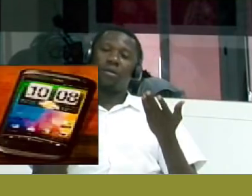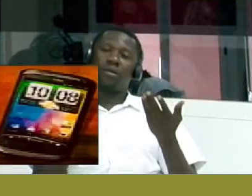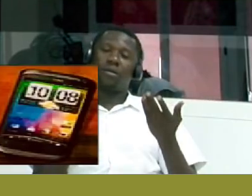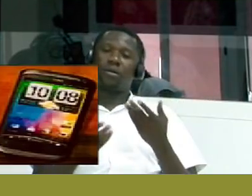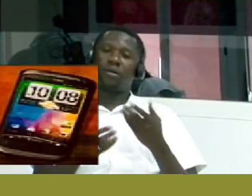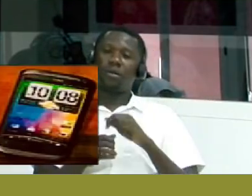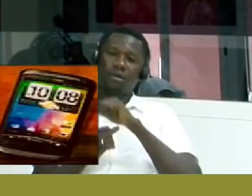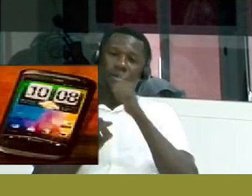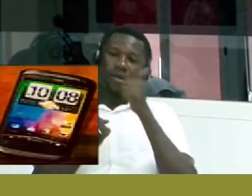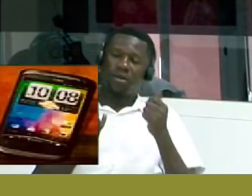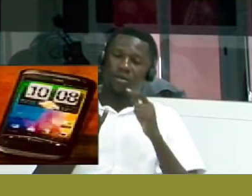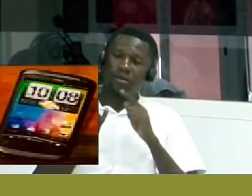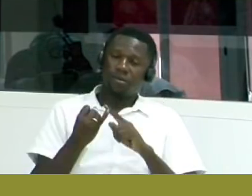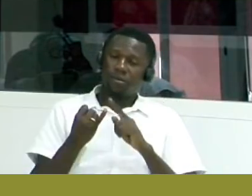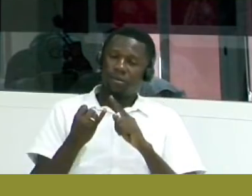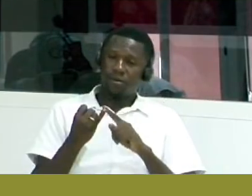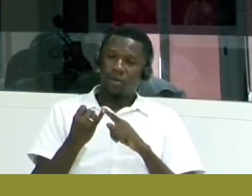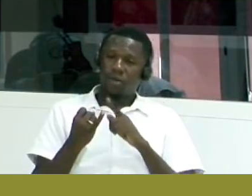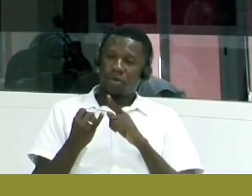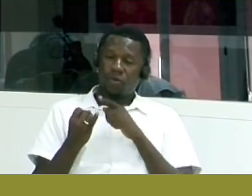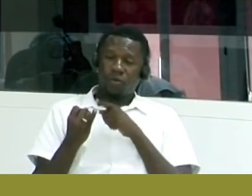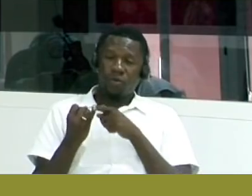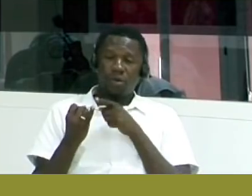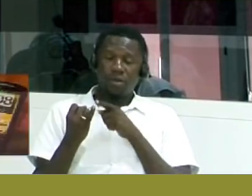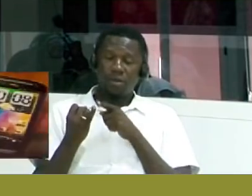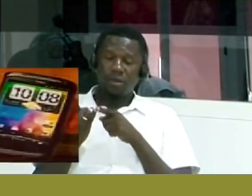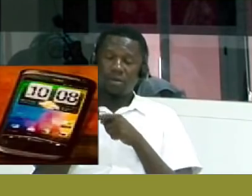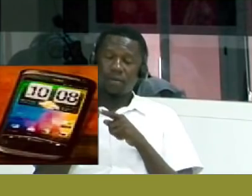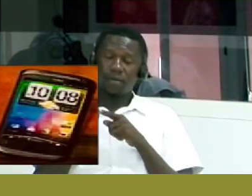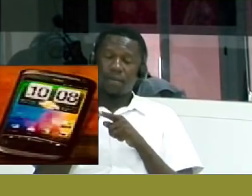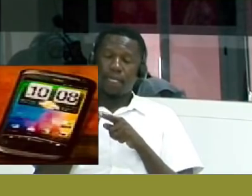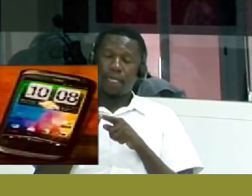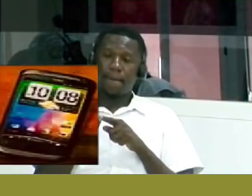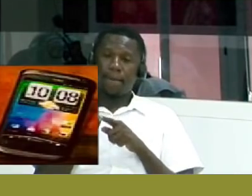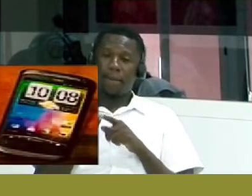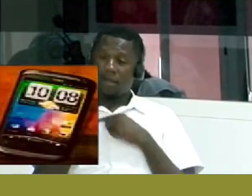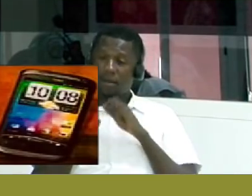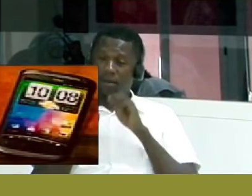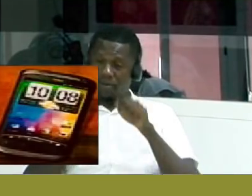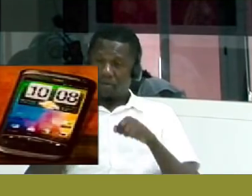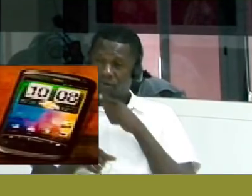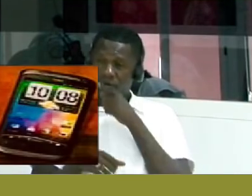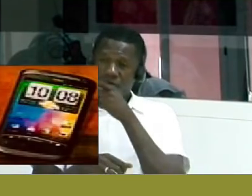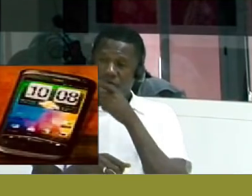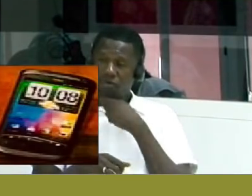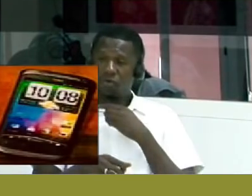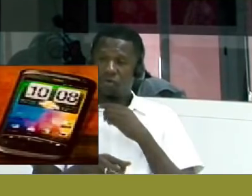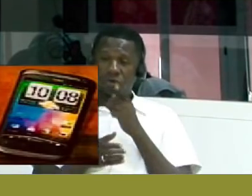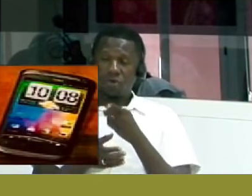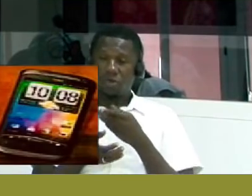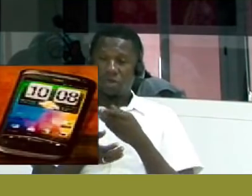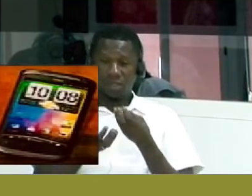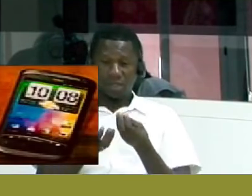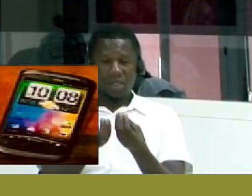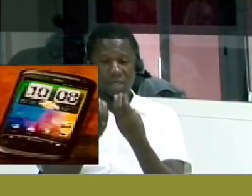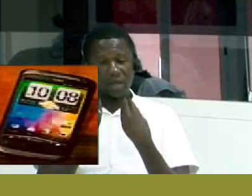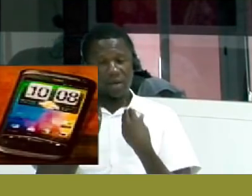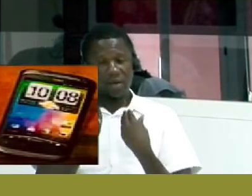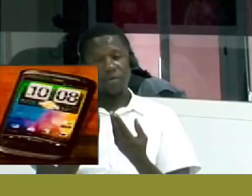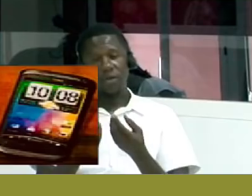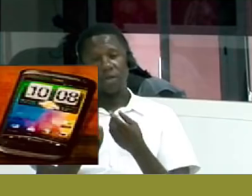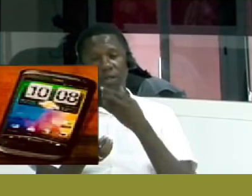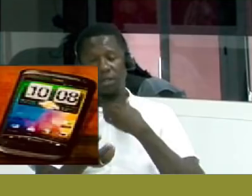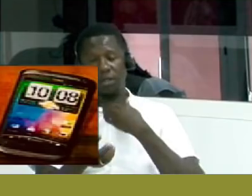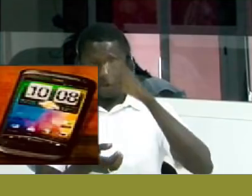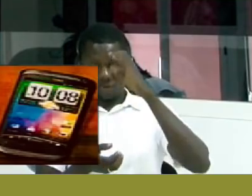And with that, is it possible for you to just give us, the